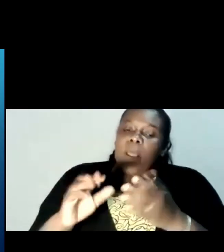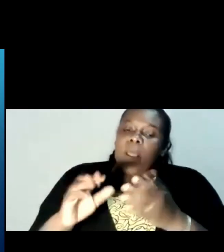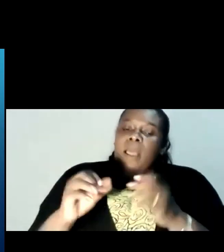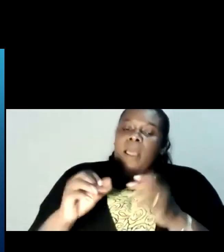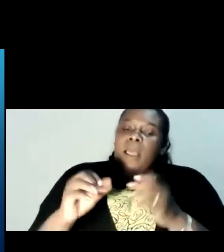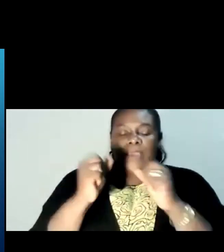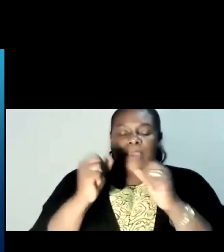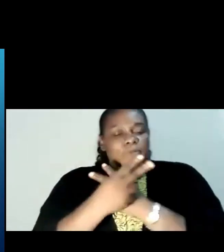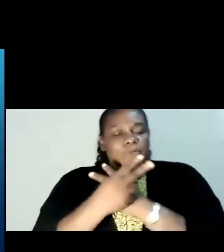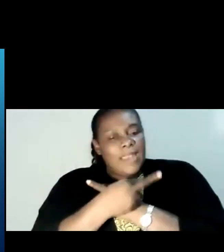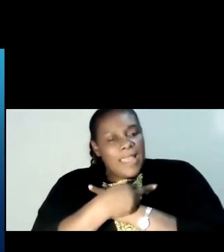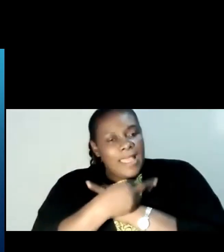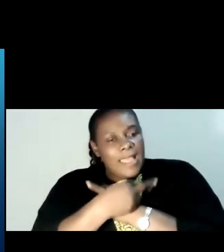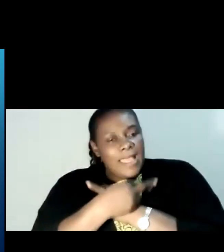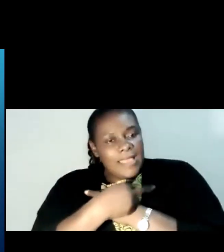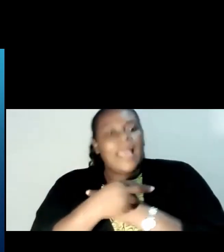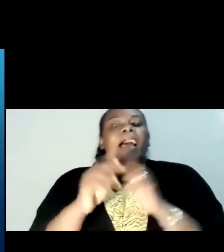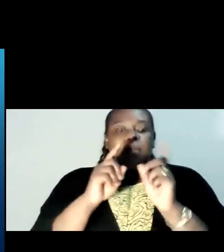to bed.